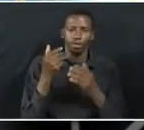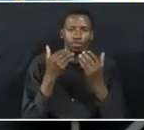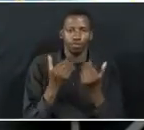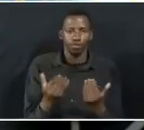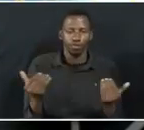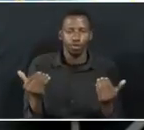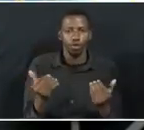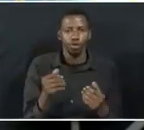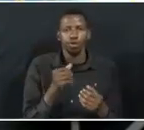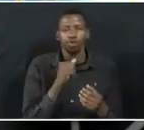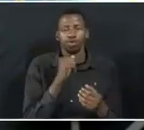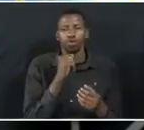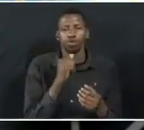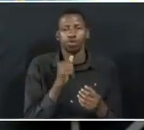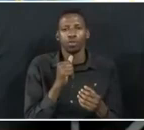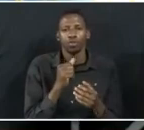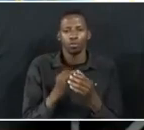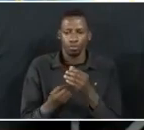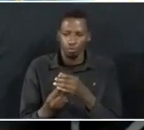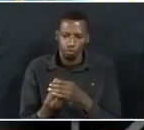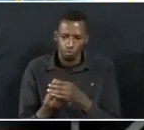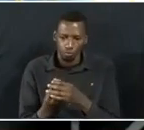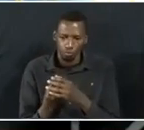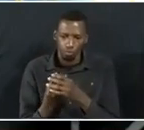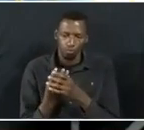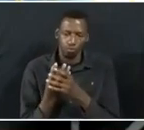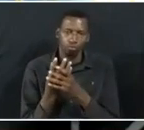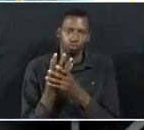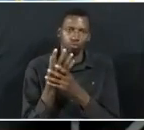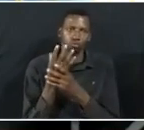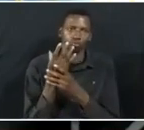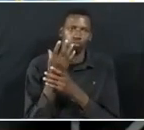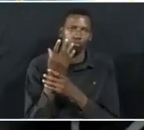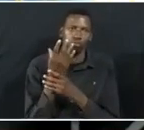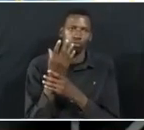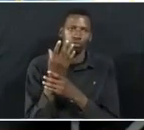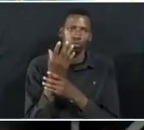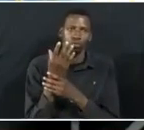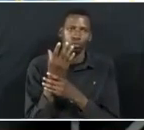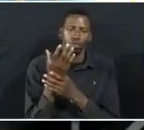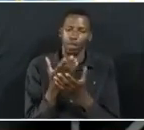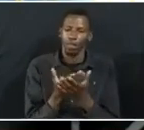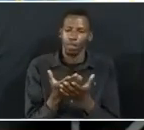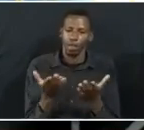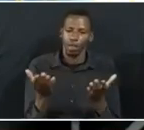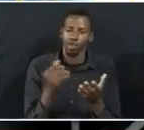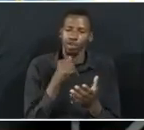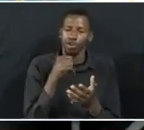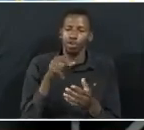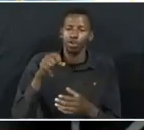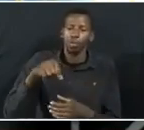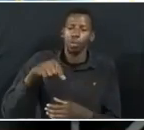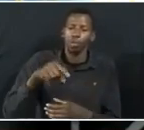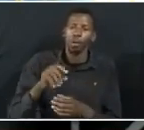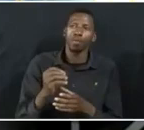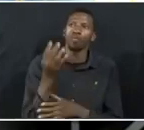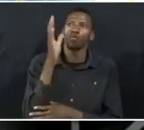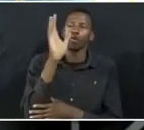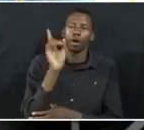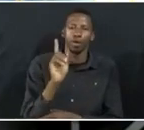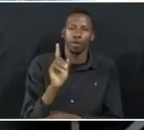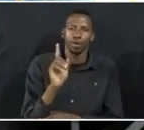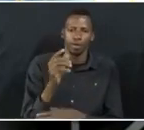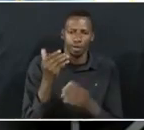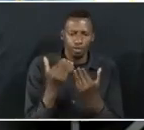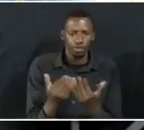Children do not grow up. They are not plants. Okay? Did you hear what I said? Children do